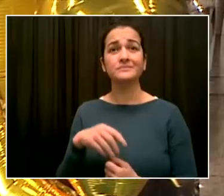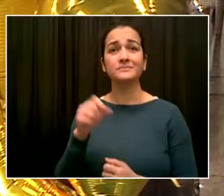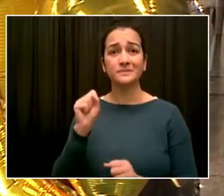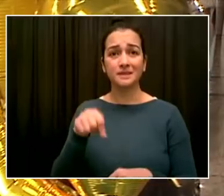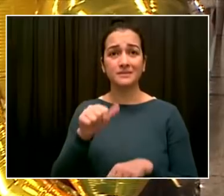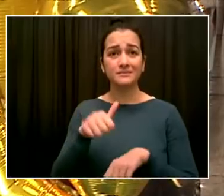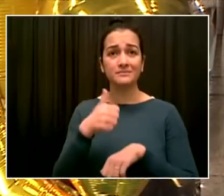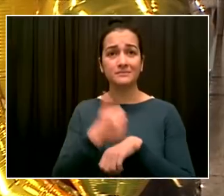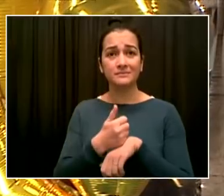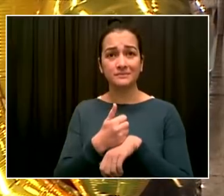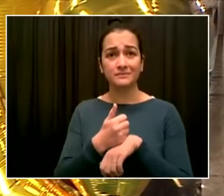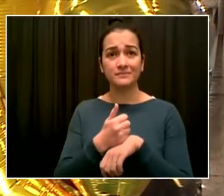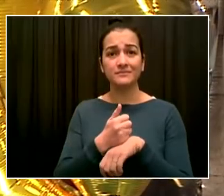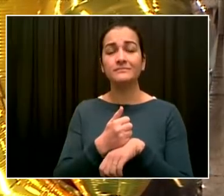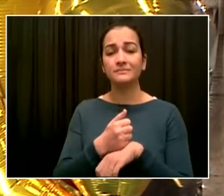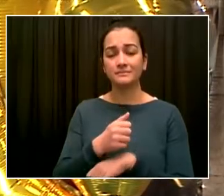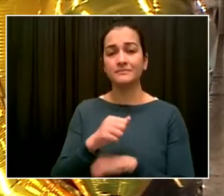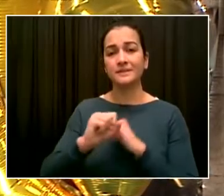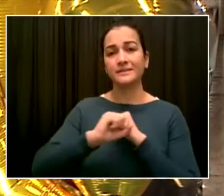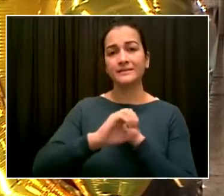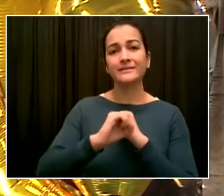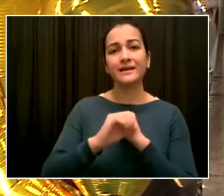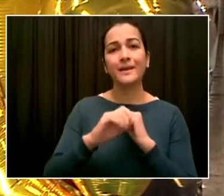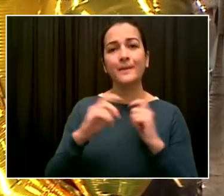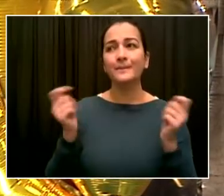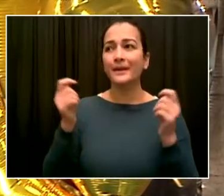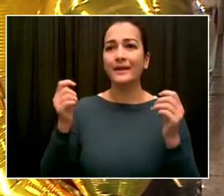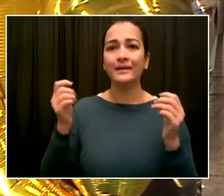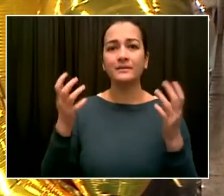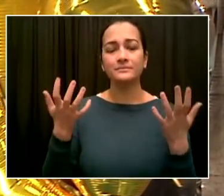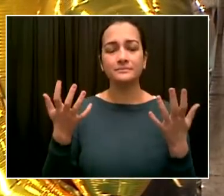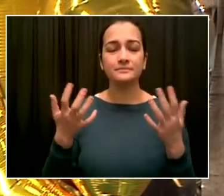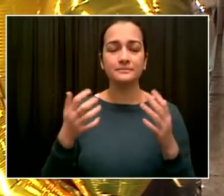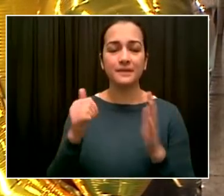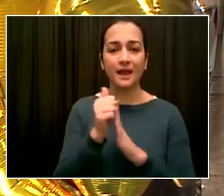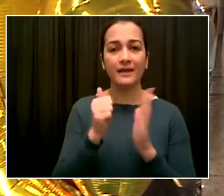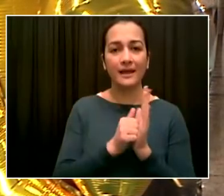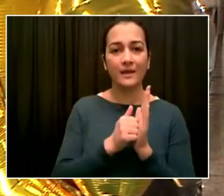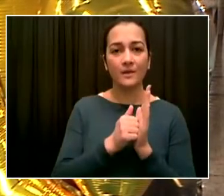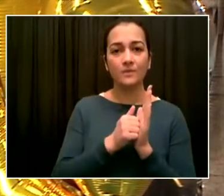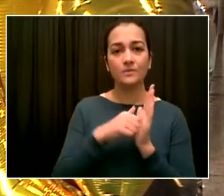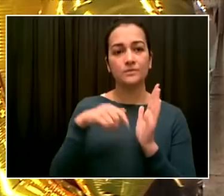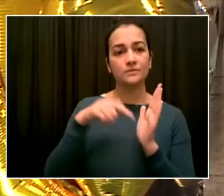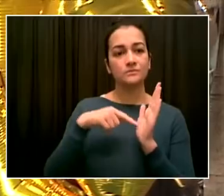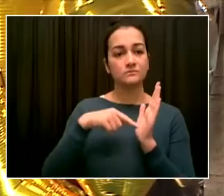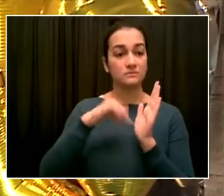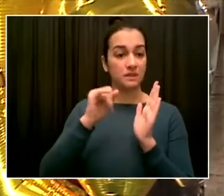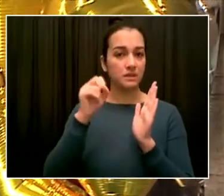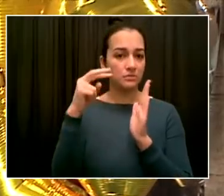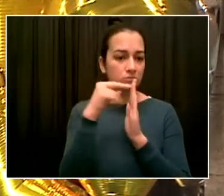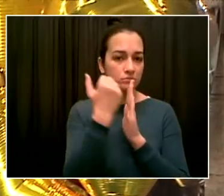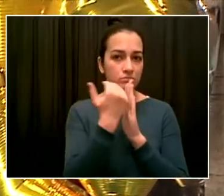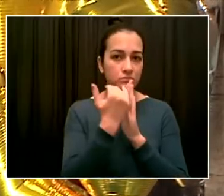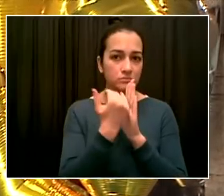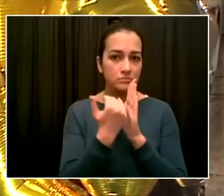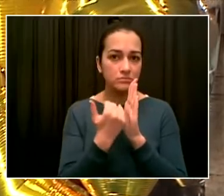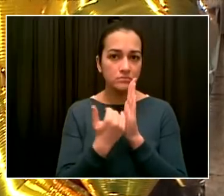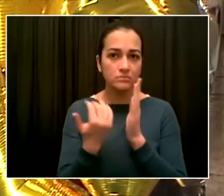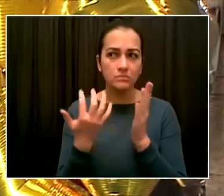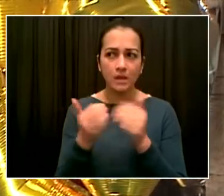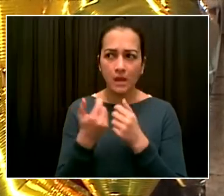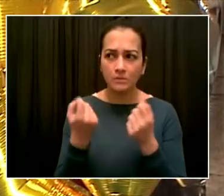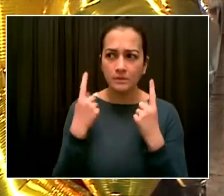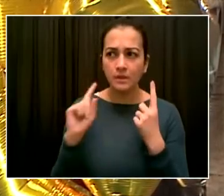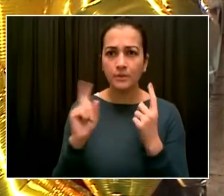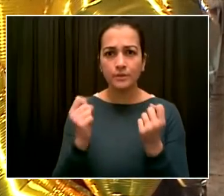right reasons. And I'm certain it's easy enough to explain this and just move forward. Our next